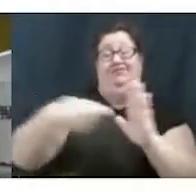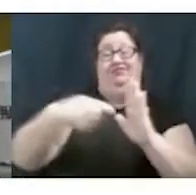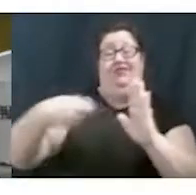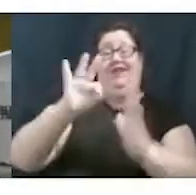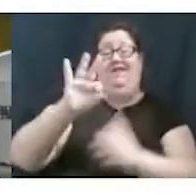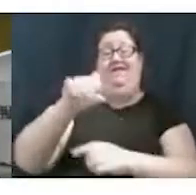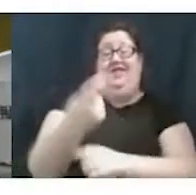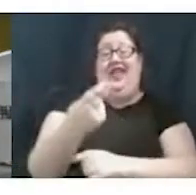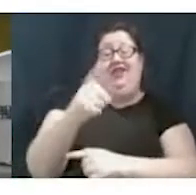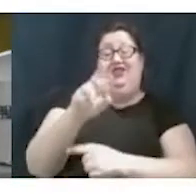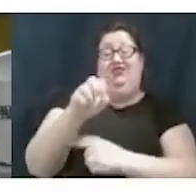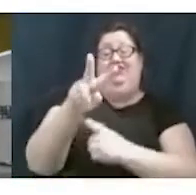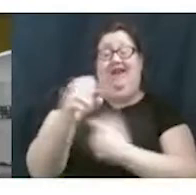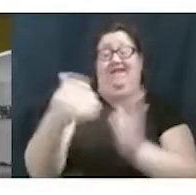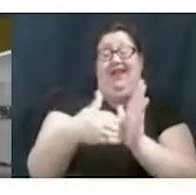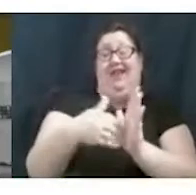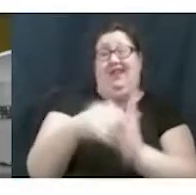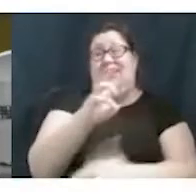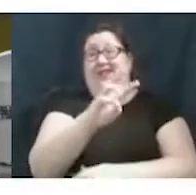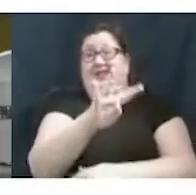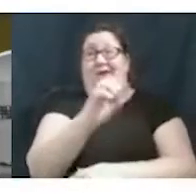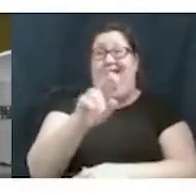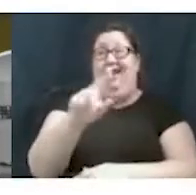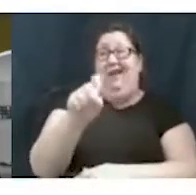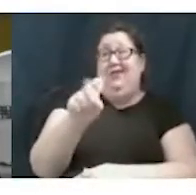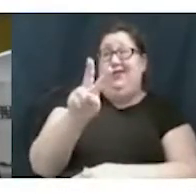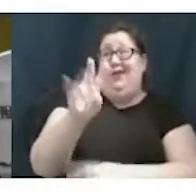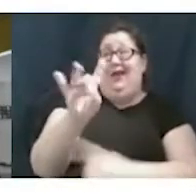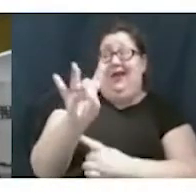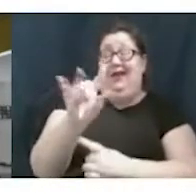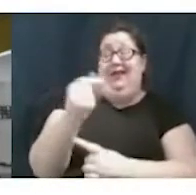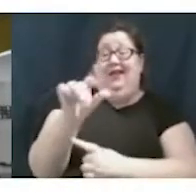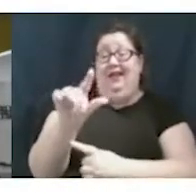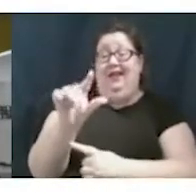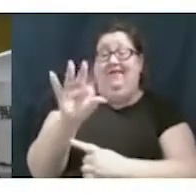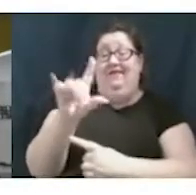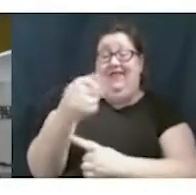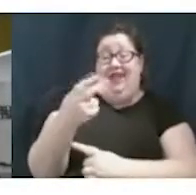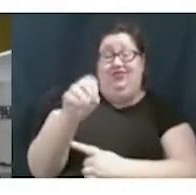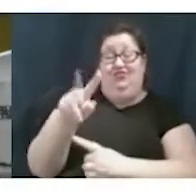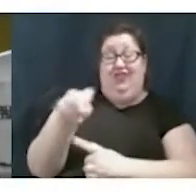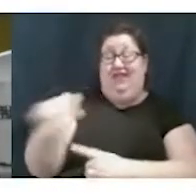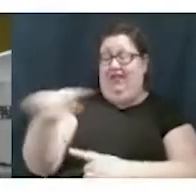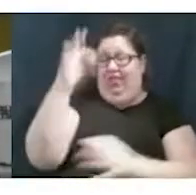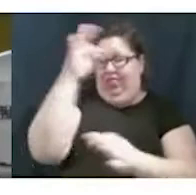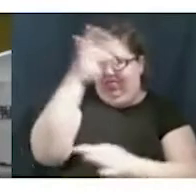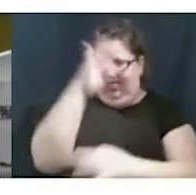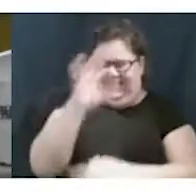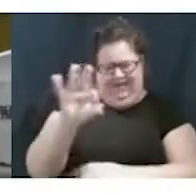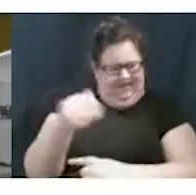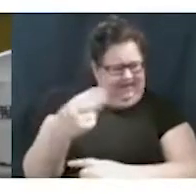get them to get a 64 or 128 gig flash drive. They don't know what they are, but that might be